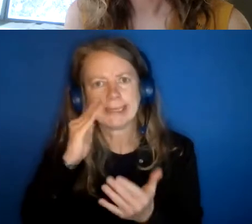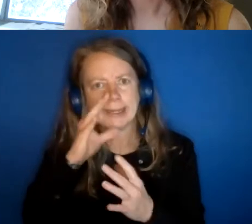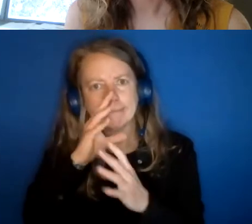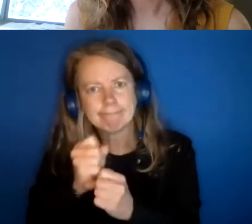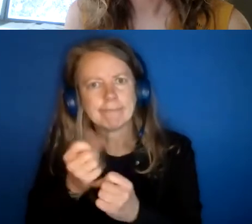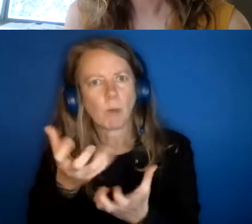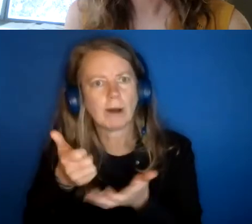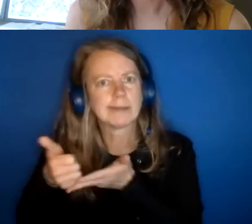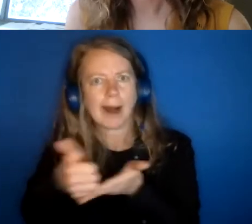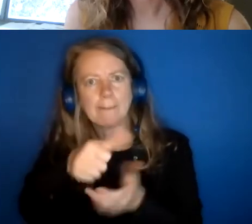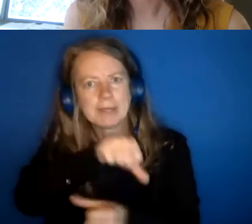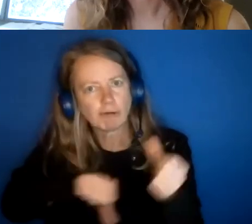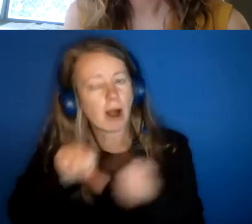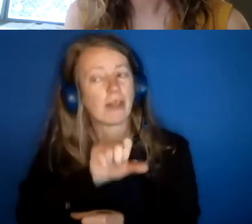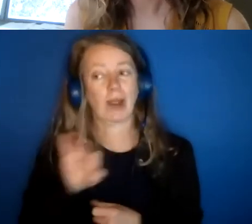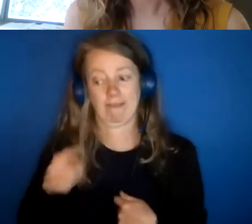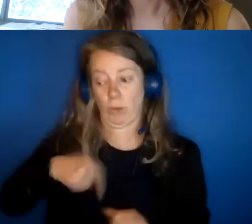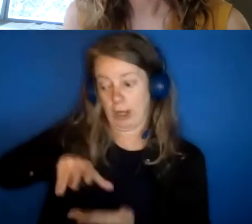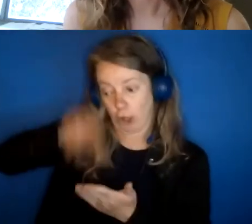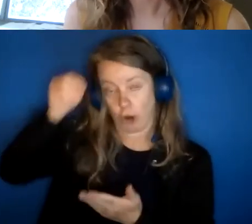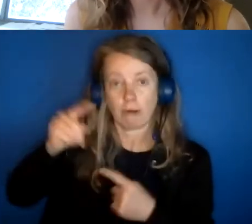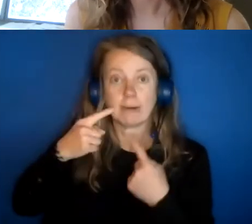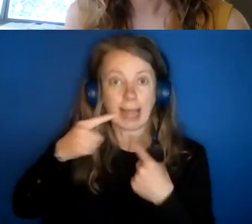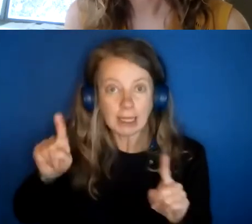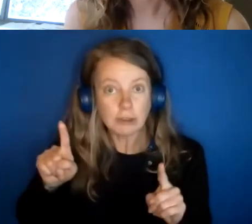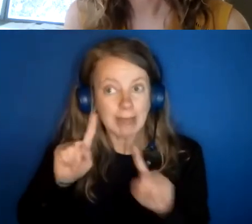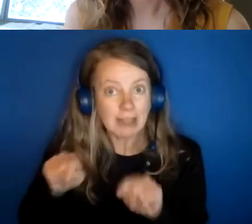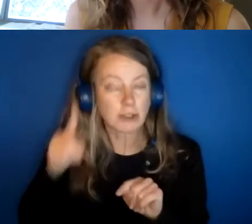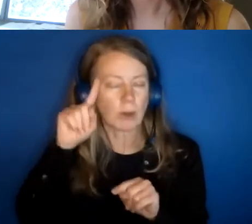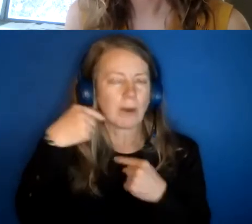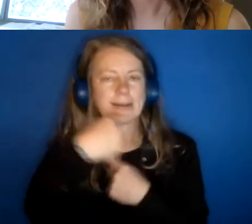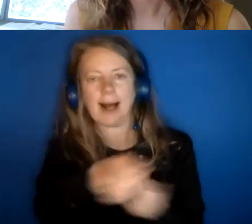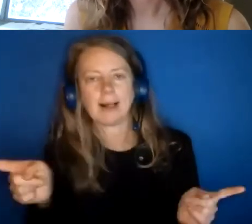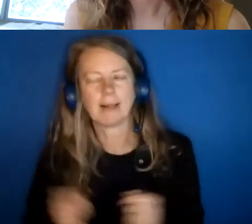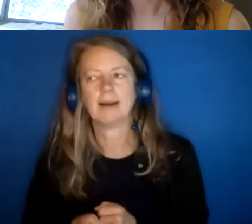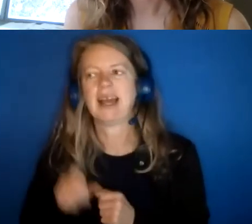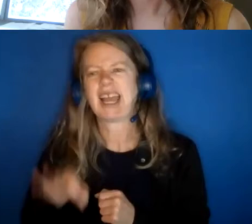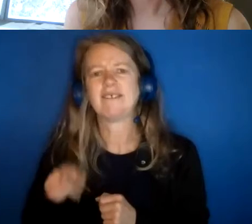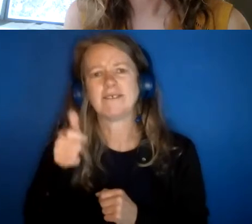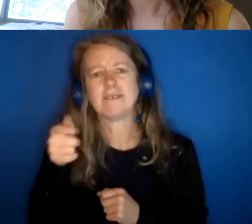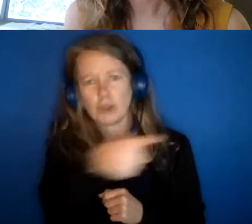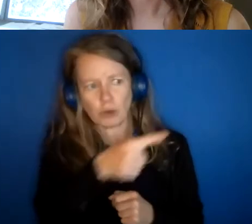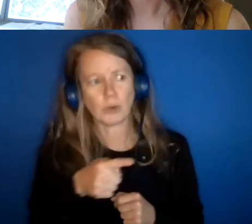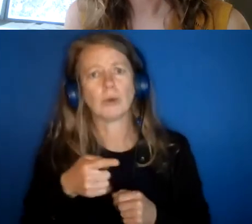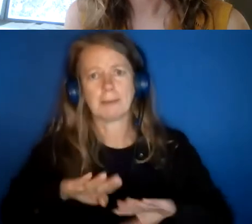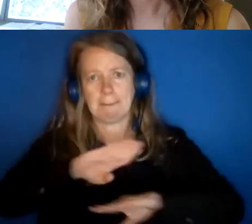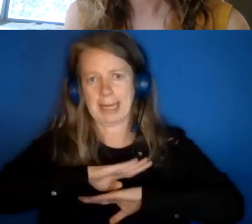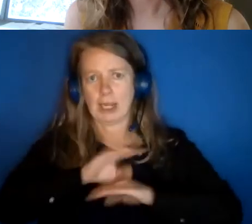we'll share that broadly. But just if you meet the criteria for treatment, don't hesitate to reach out for